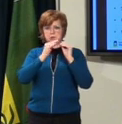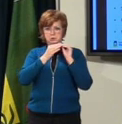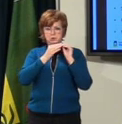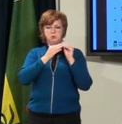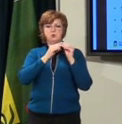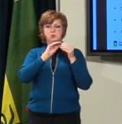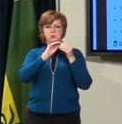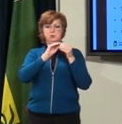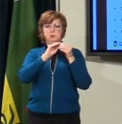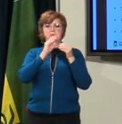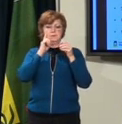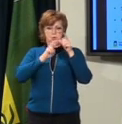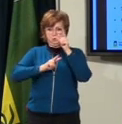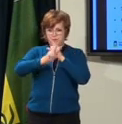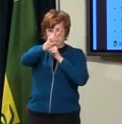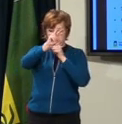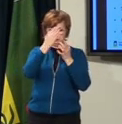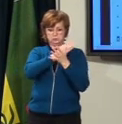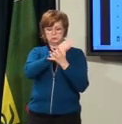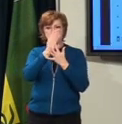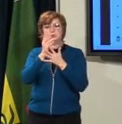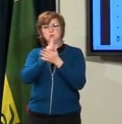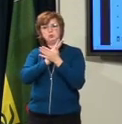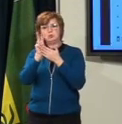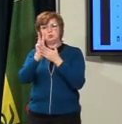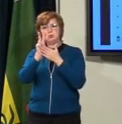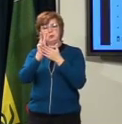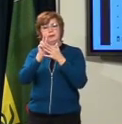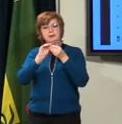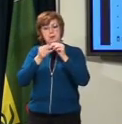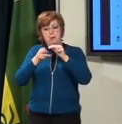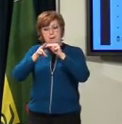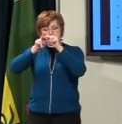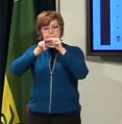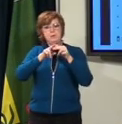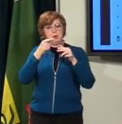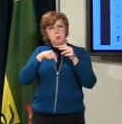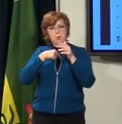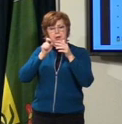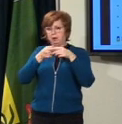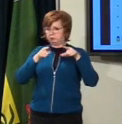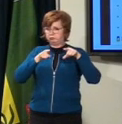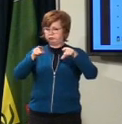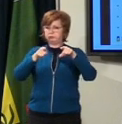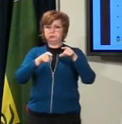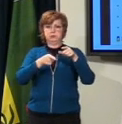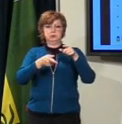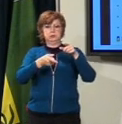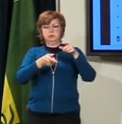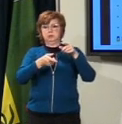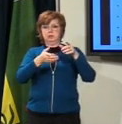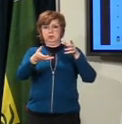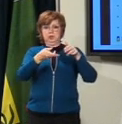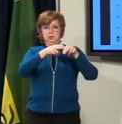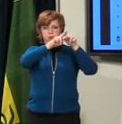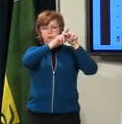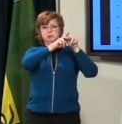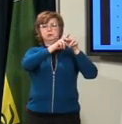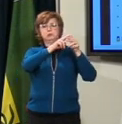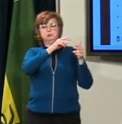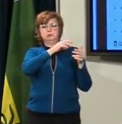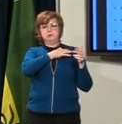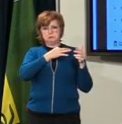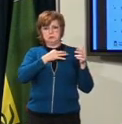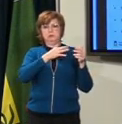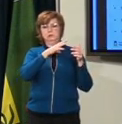I'm going to talk about 2-week surge targets that have been established to build our capacity. I'm going to review the service slowdowns